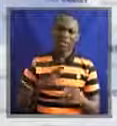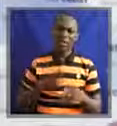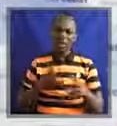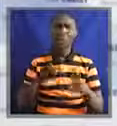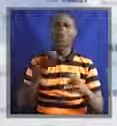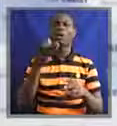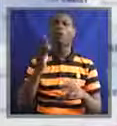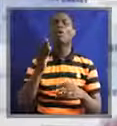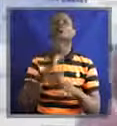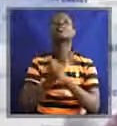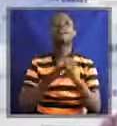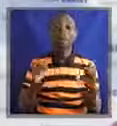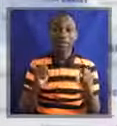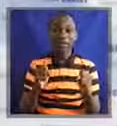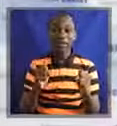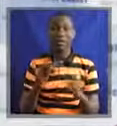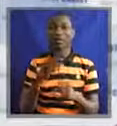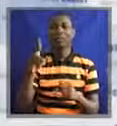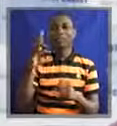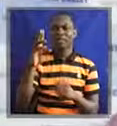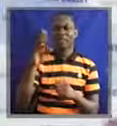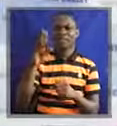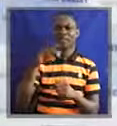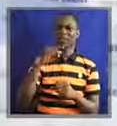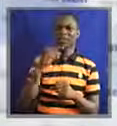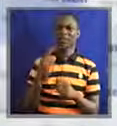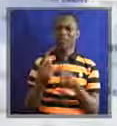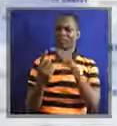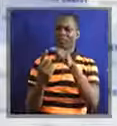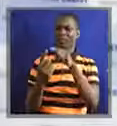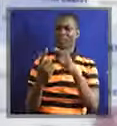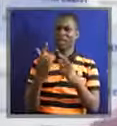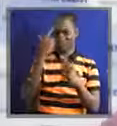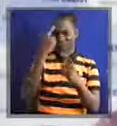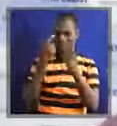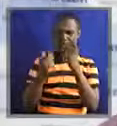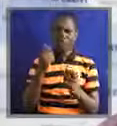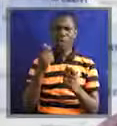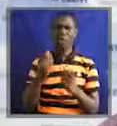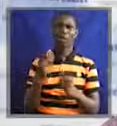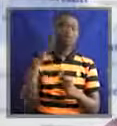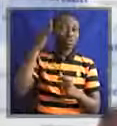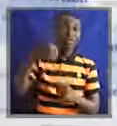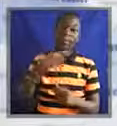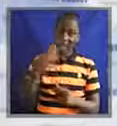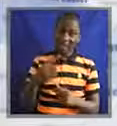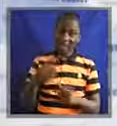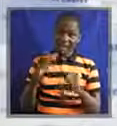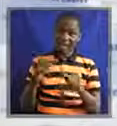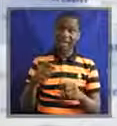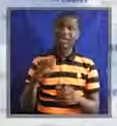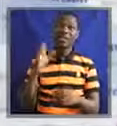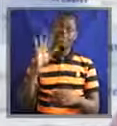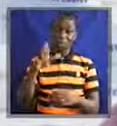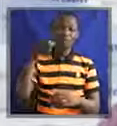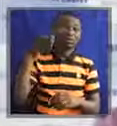mo enkwagye eho asem na sa uti verse 16 no a o so sa baba ho no enam sa ensem